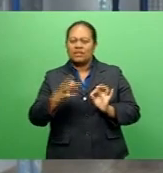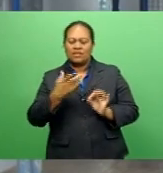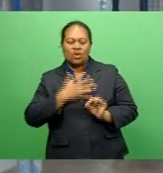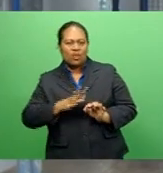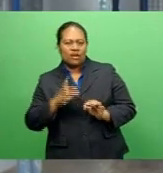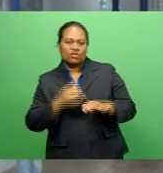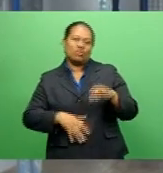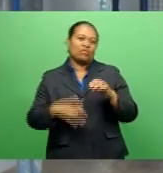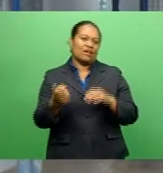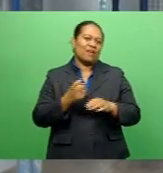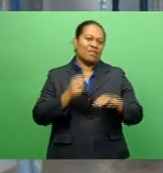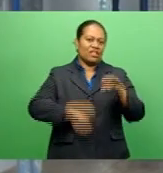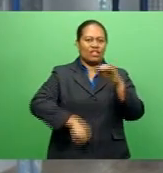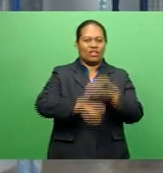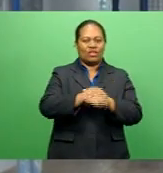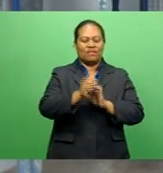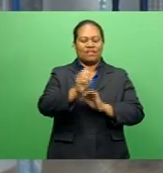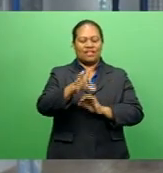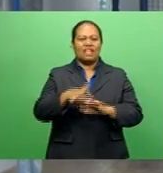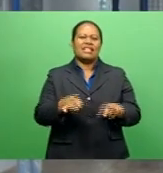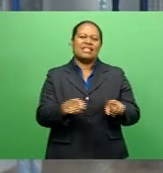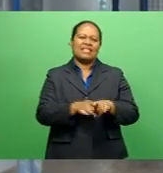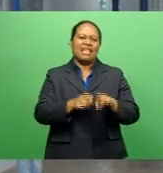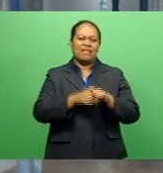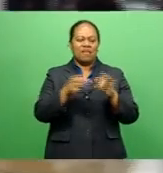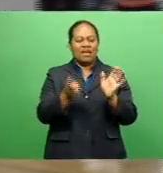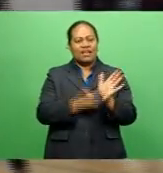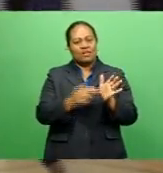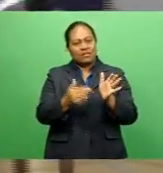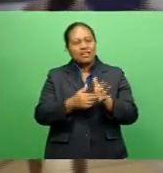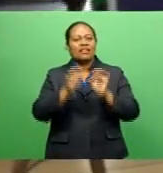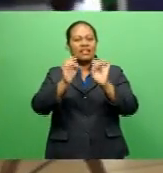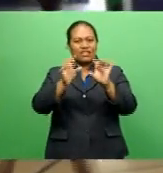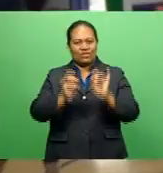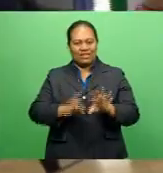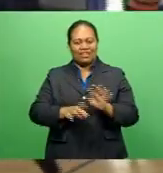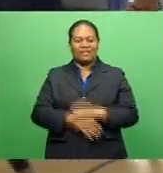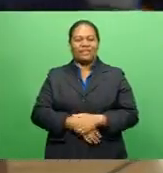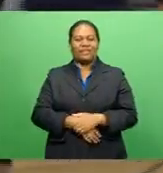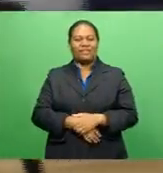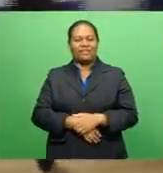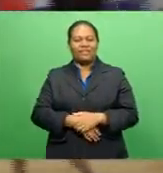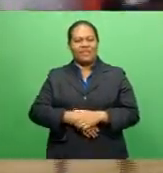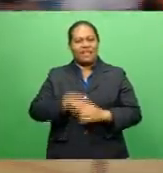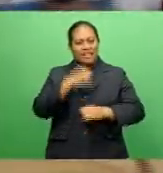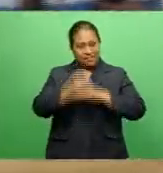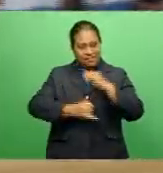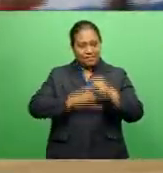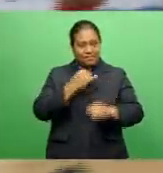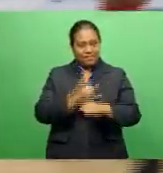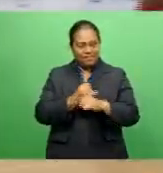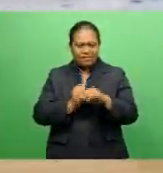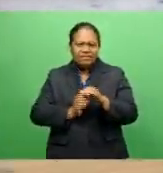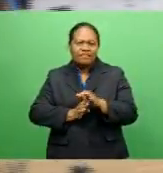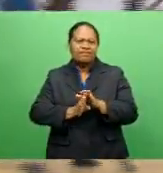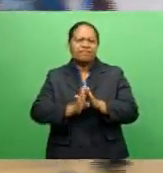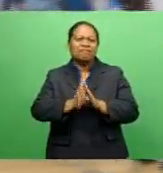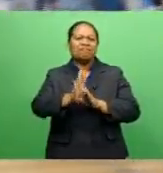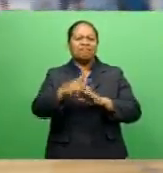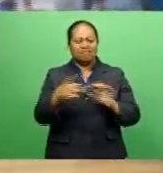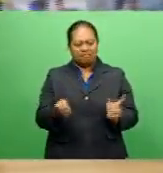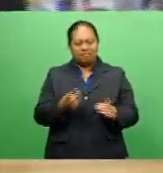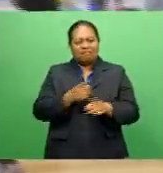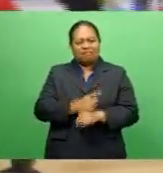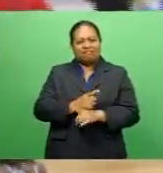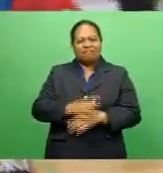in the top 10 amongst big names like New Zealand and Australia. Netball internationally has definitely grown and changed, but